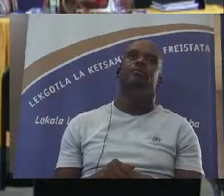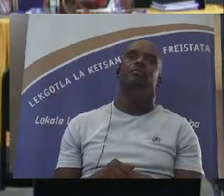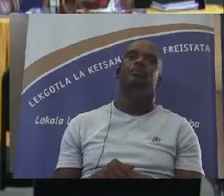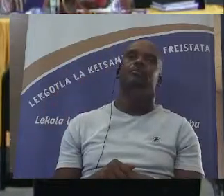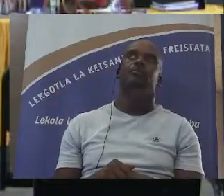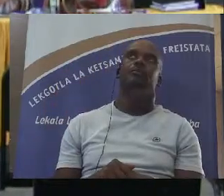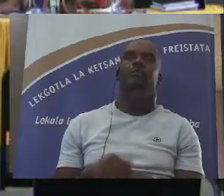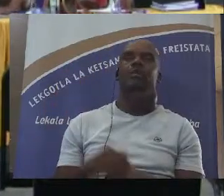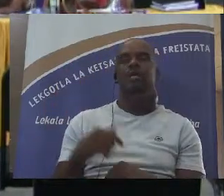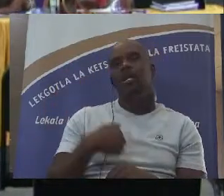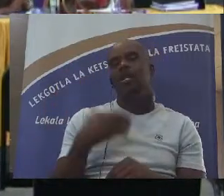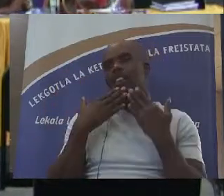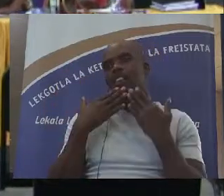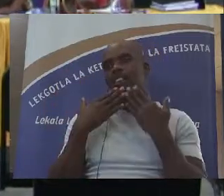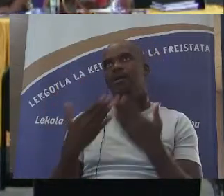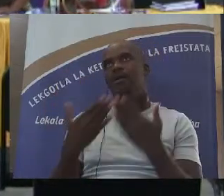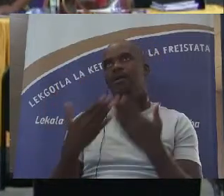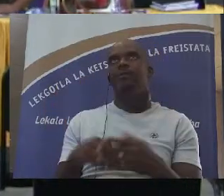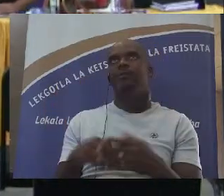really nna ke lebohe.